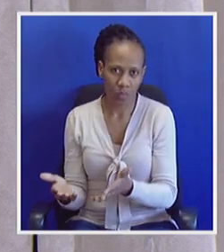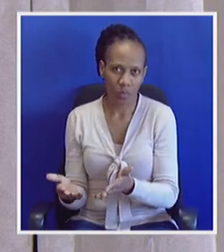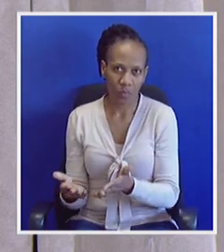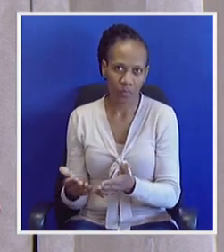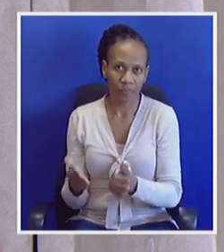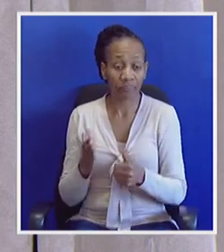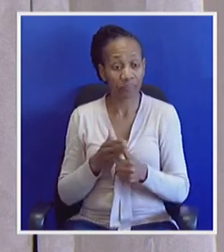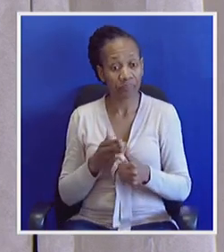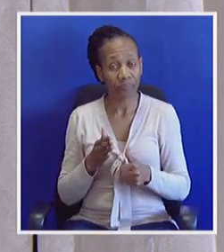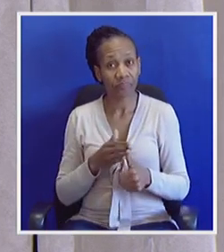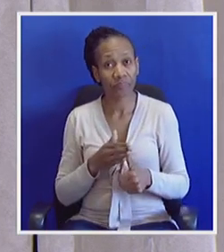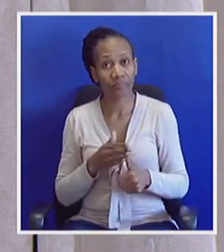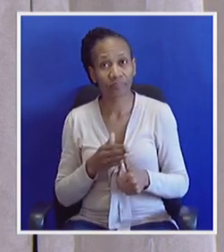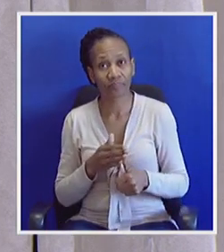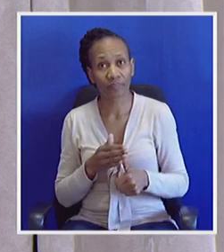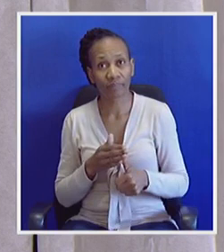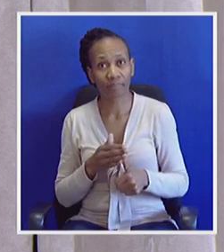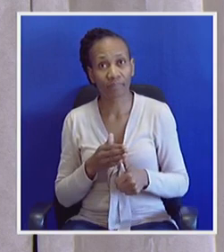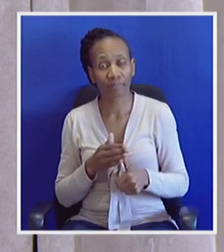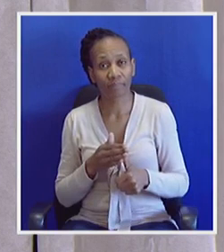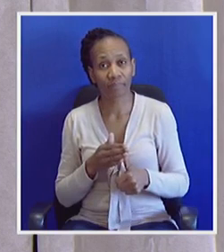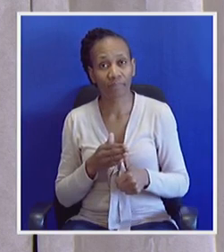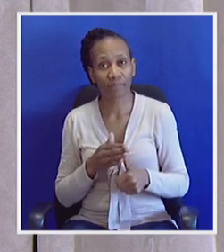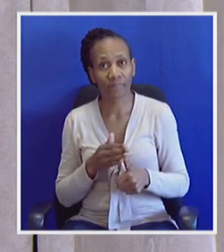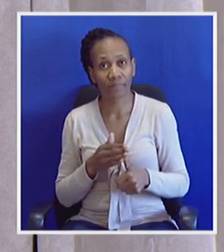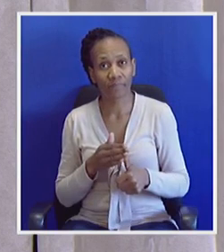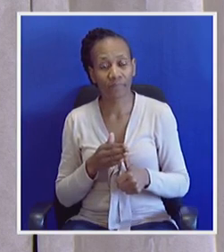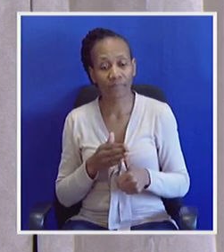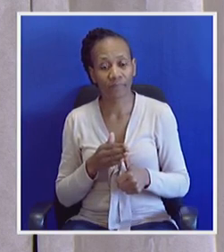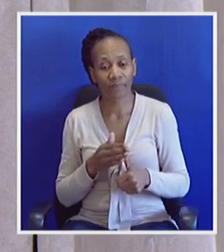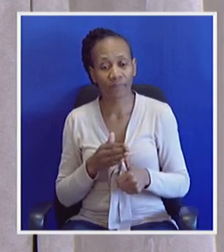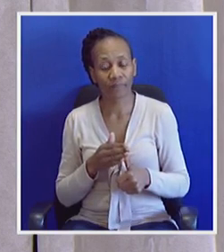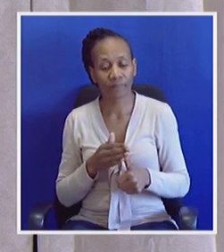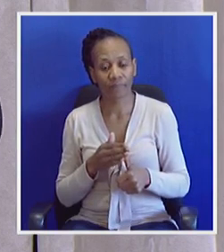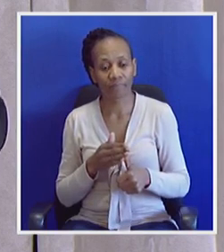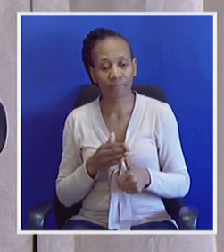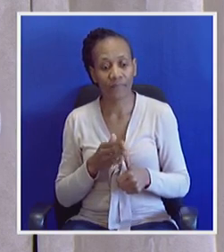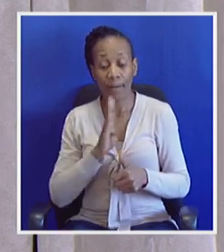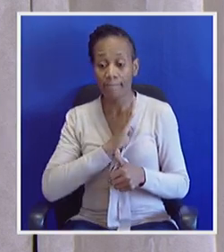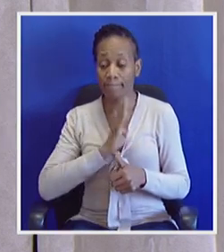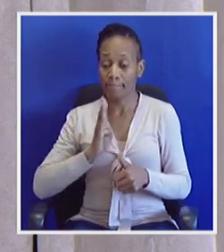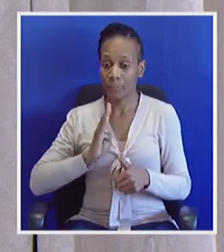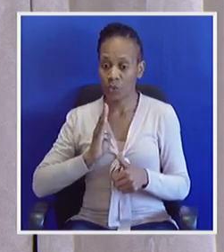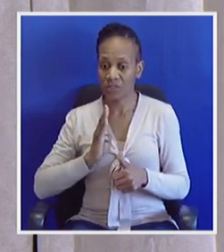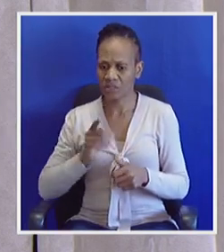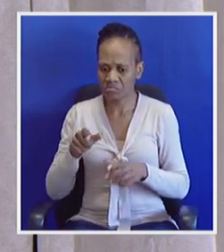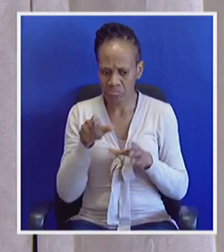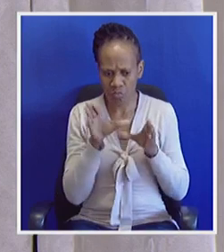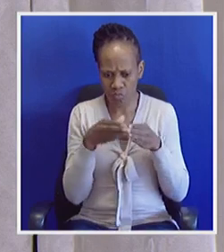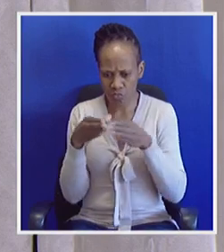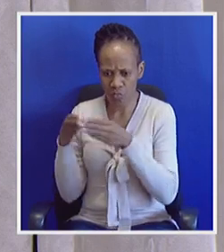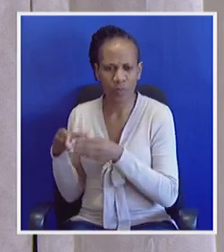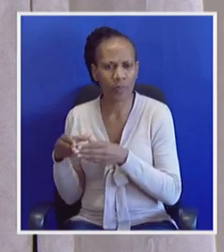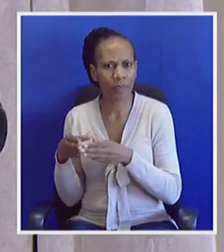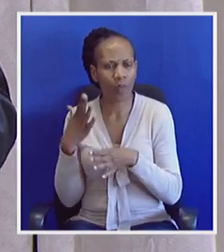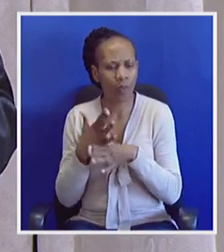is covered by another question which I can address now, is how best the boards can operate and how